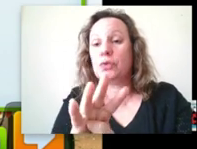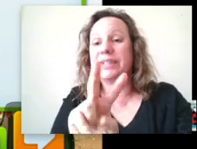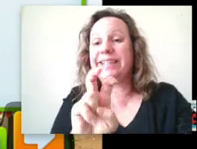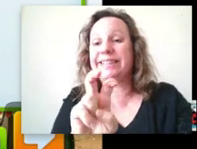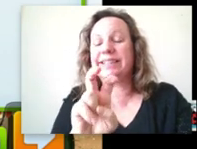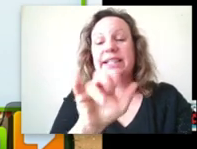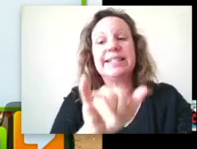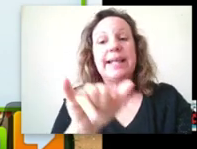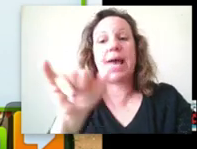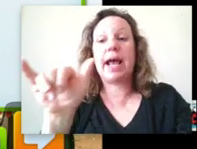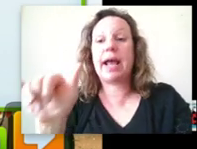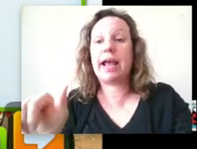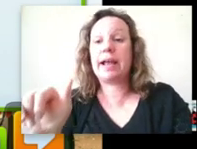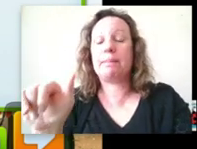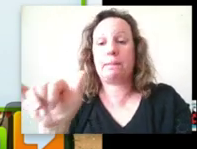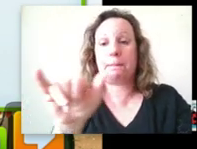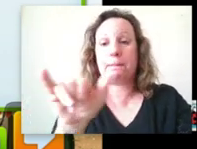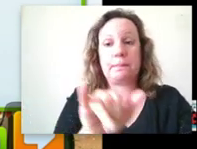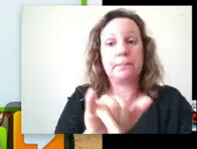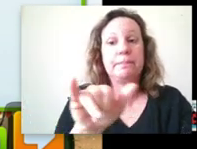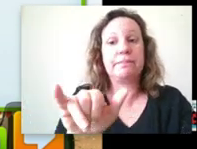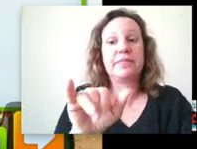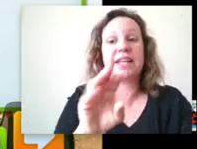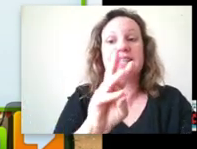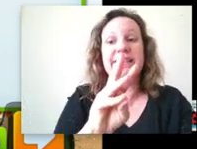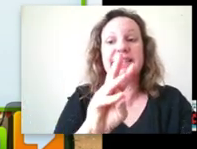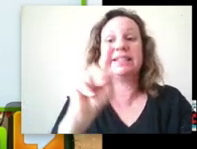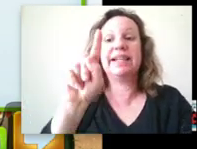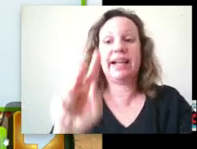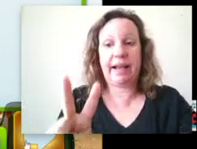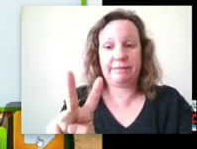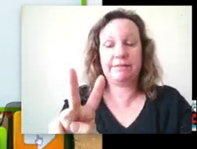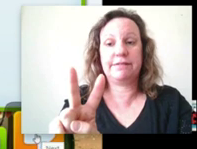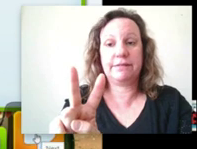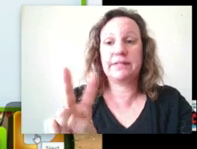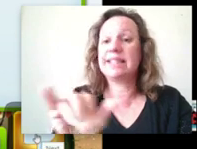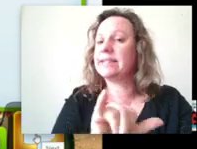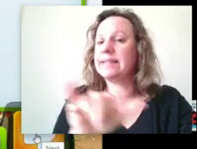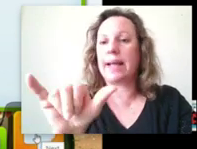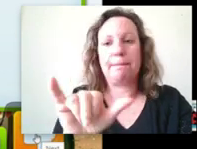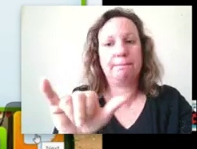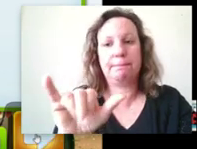is the same as the mark for 6 1/2 inches.